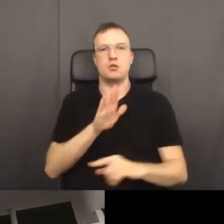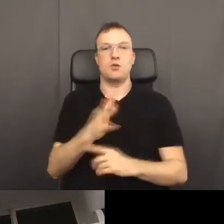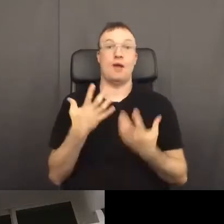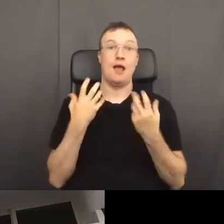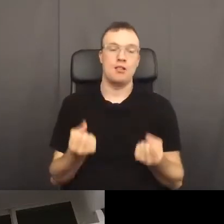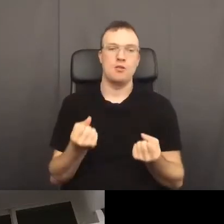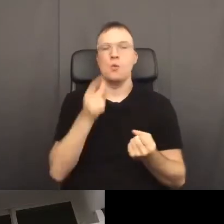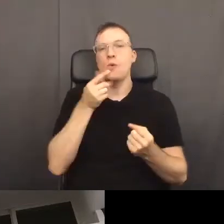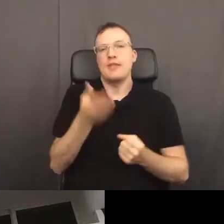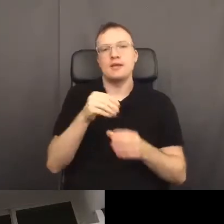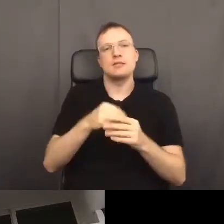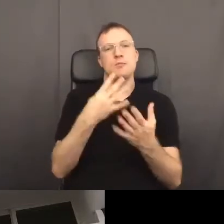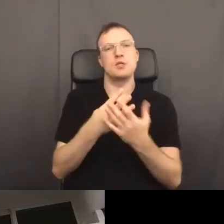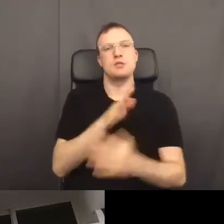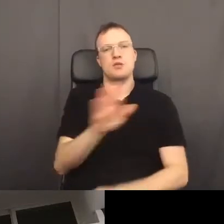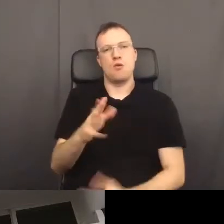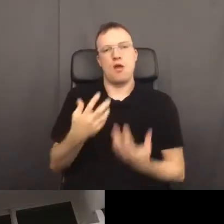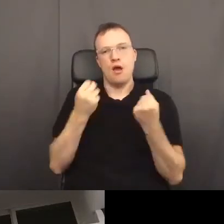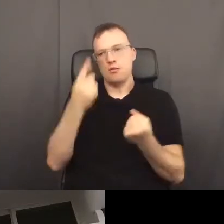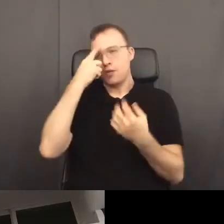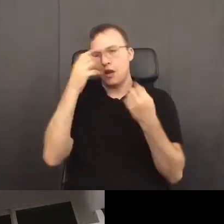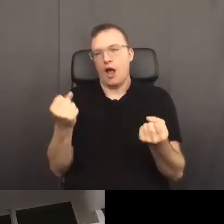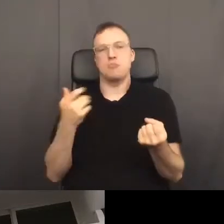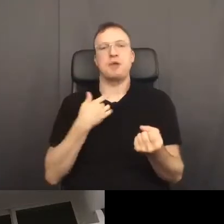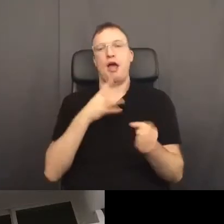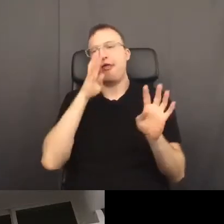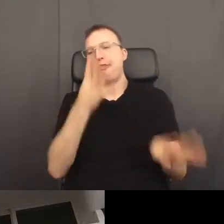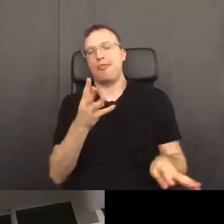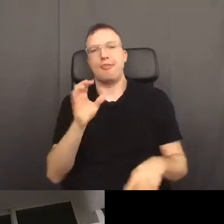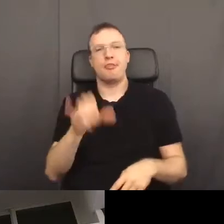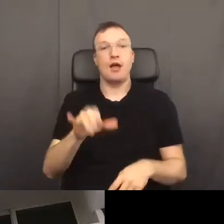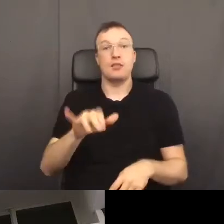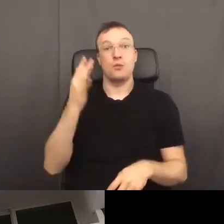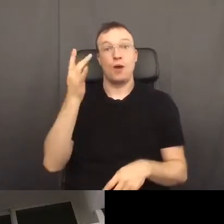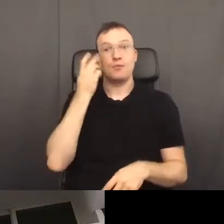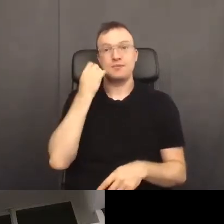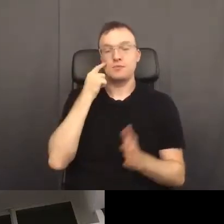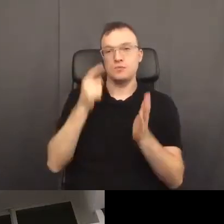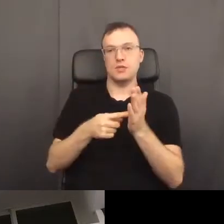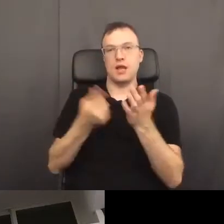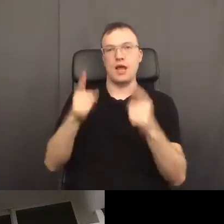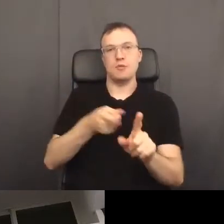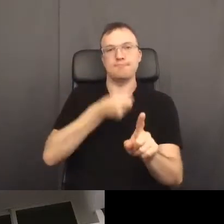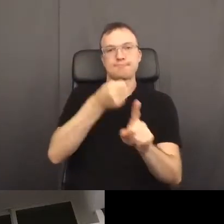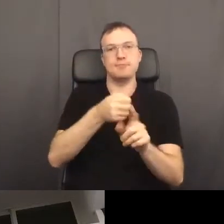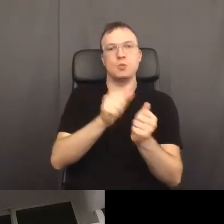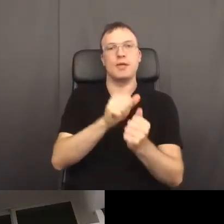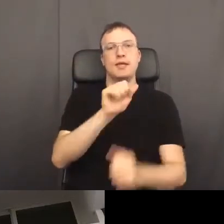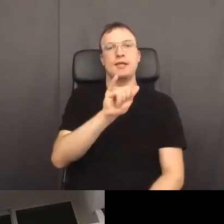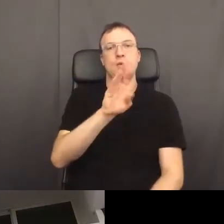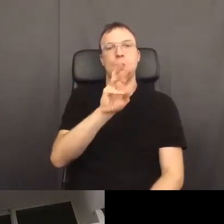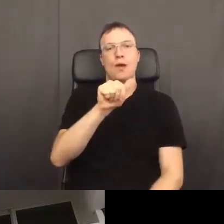And so I think that's why we see this effect on Iwao.